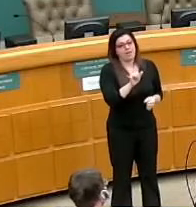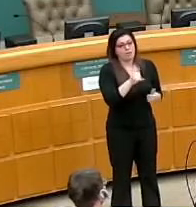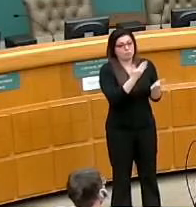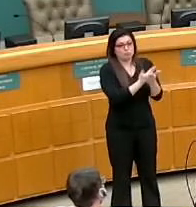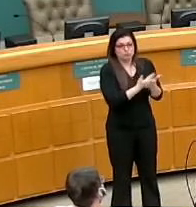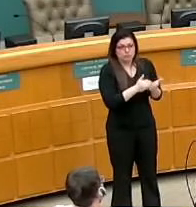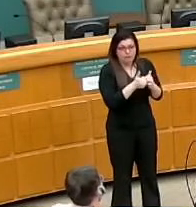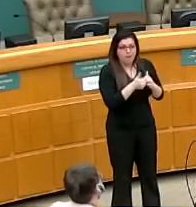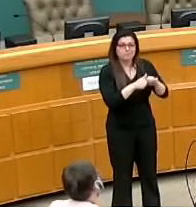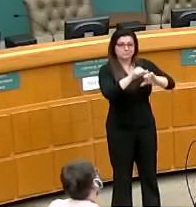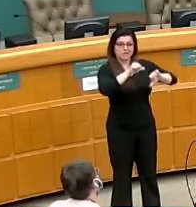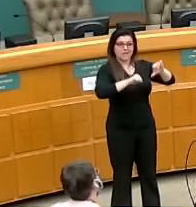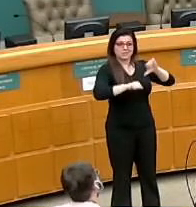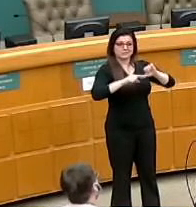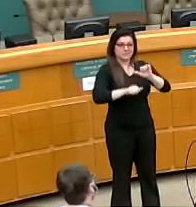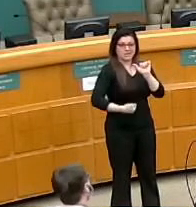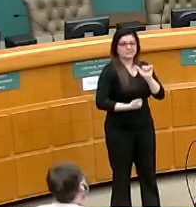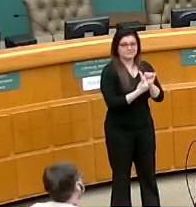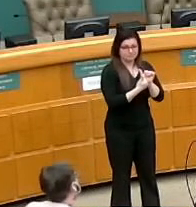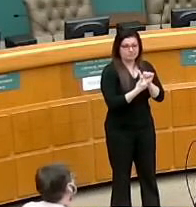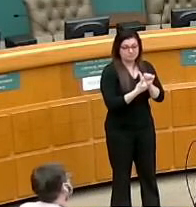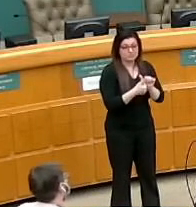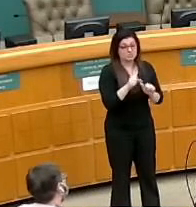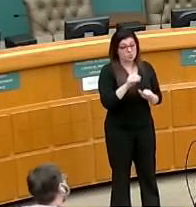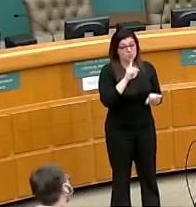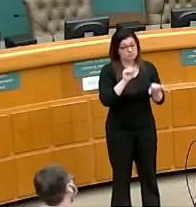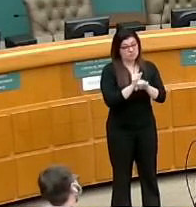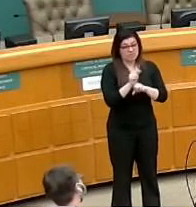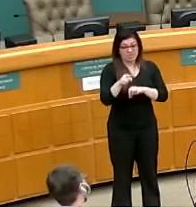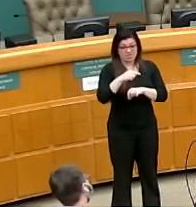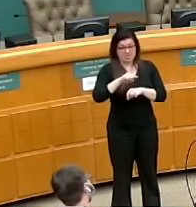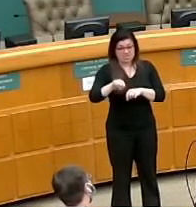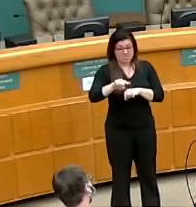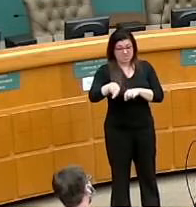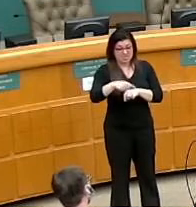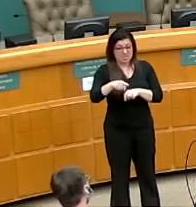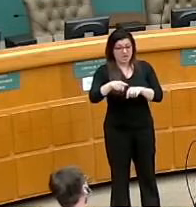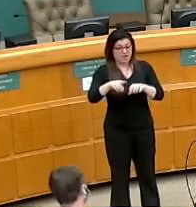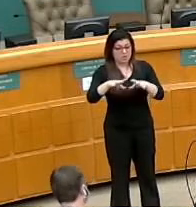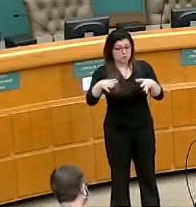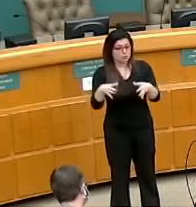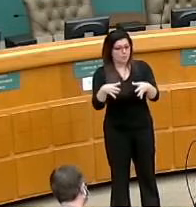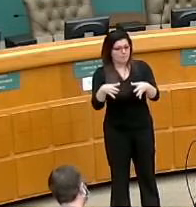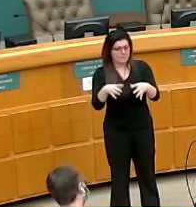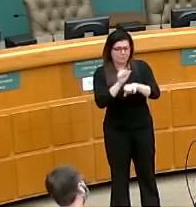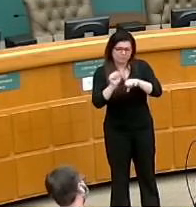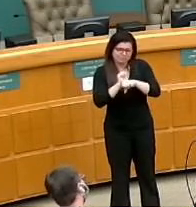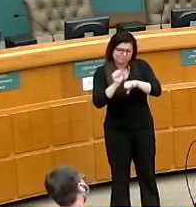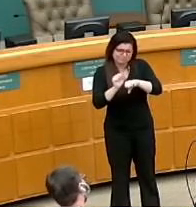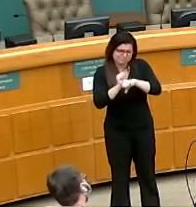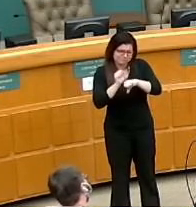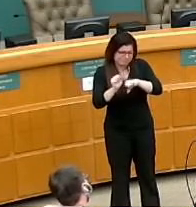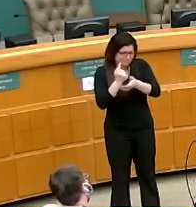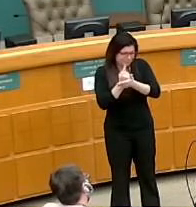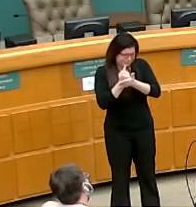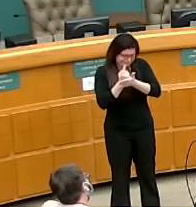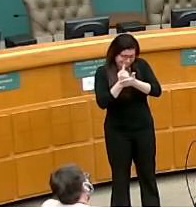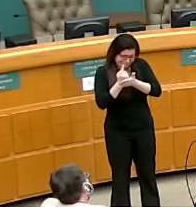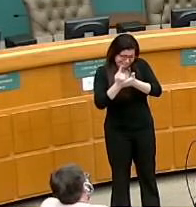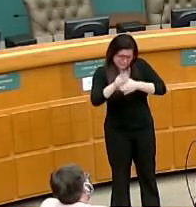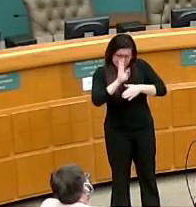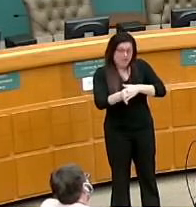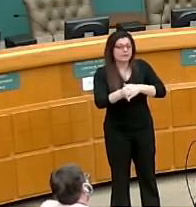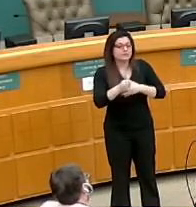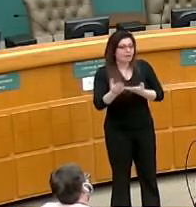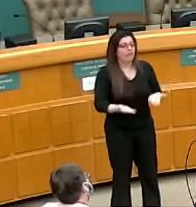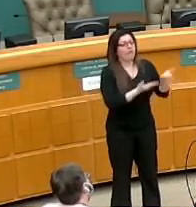Those professors worked almost a week straight, pretty much around the clock, to get it to us as soon as they could. And so we told the community